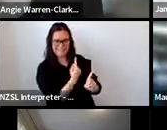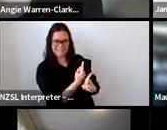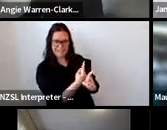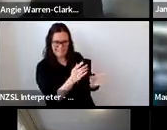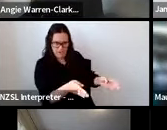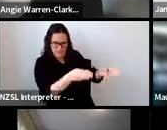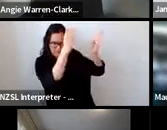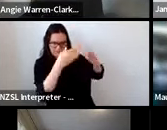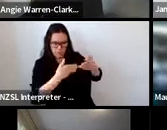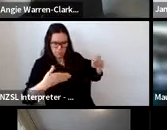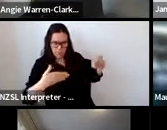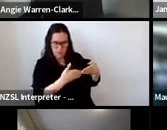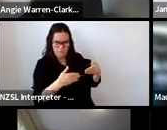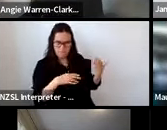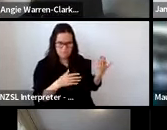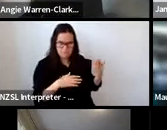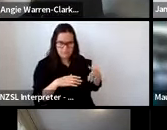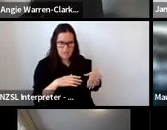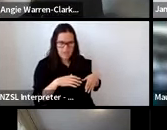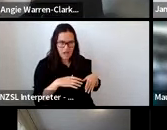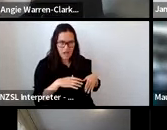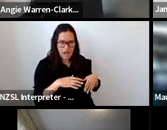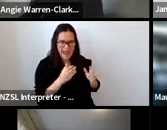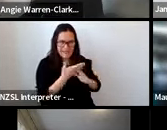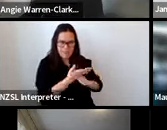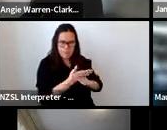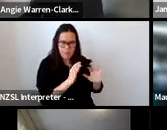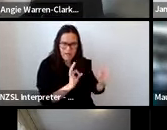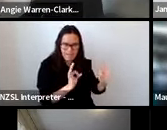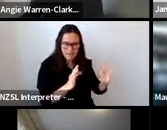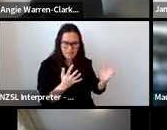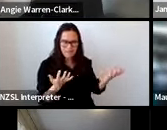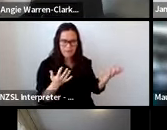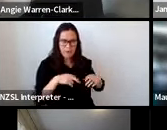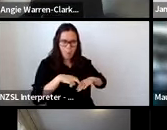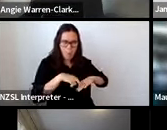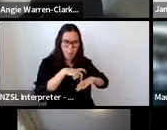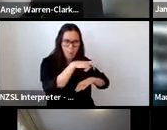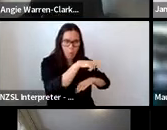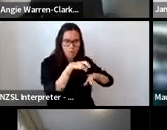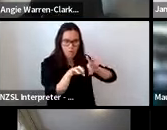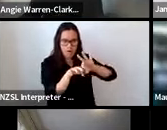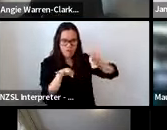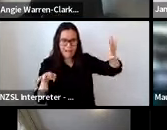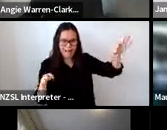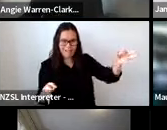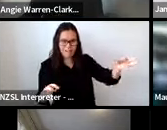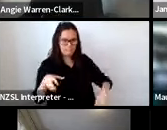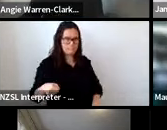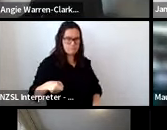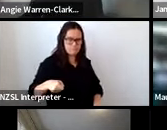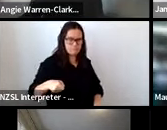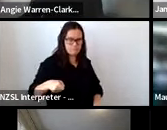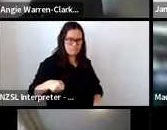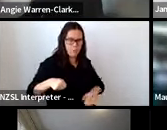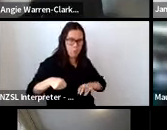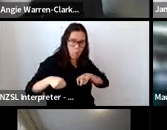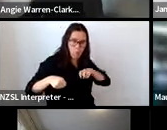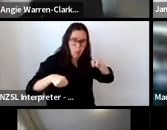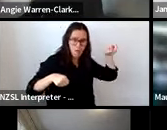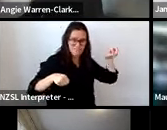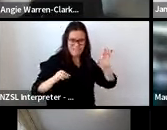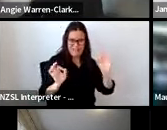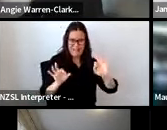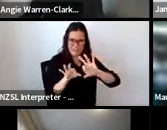And on the steps, there wasn't even a handrail. I rang council rang the property